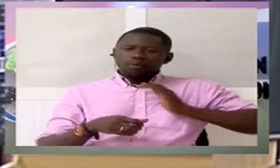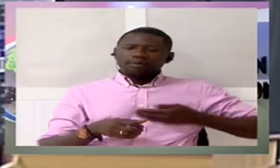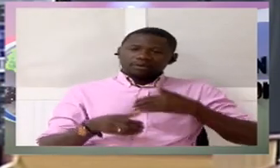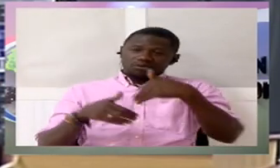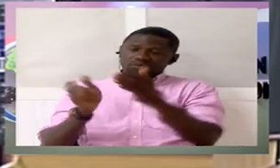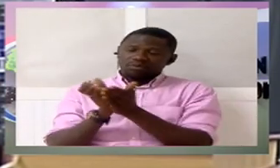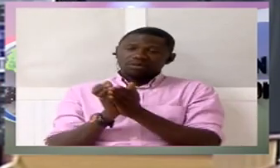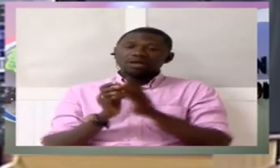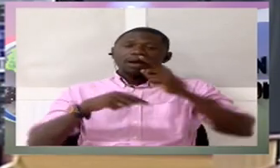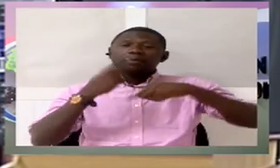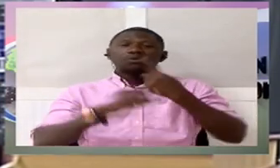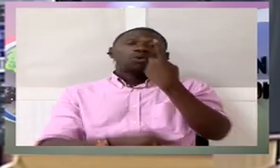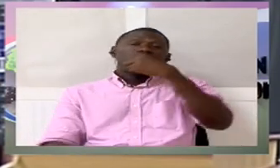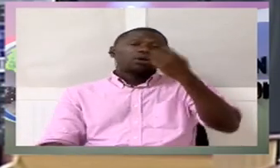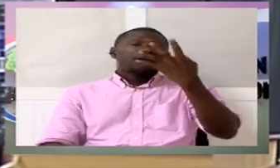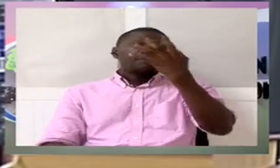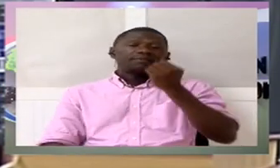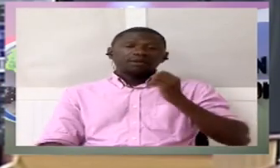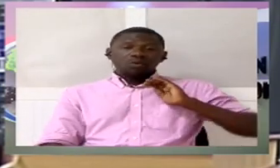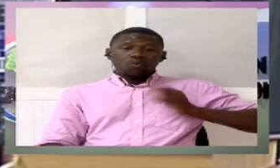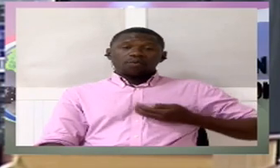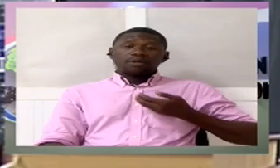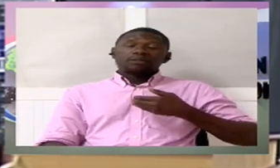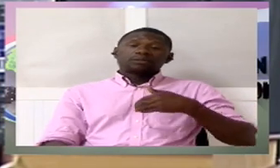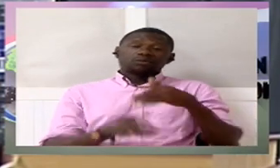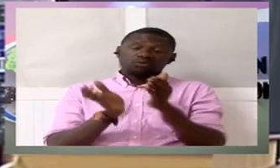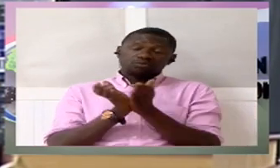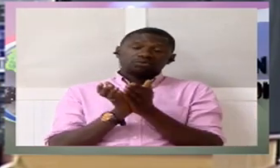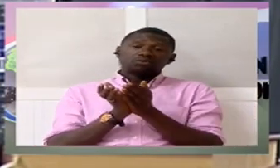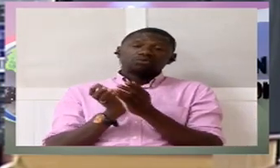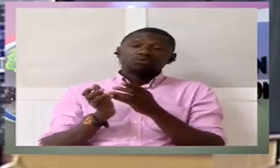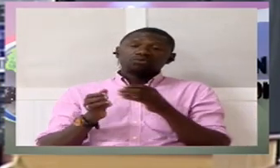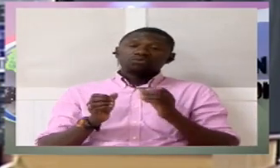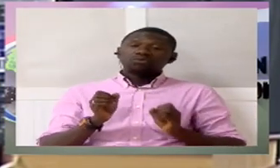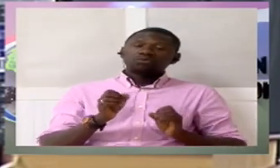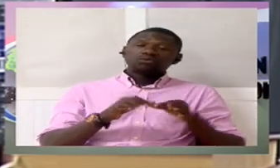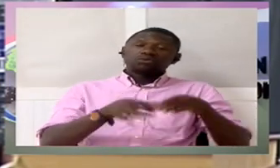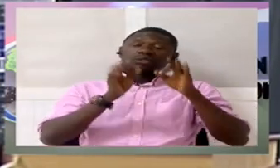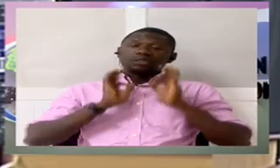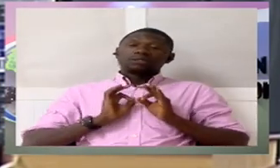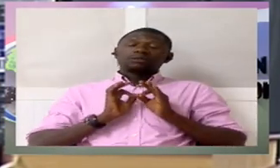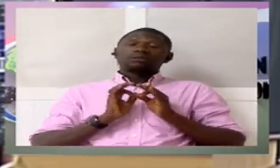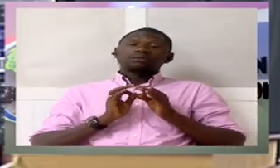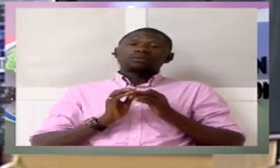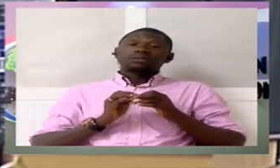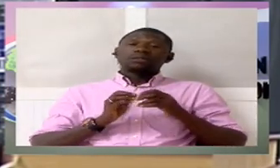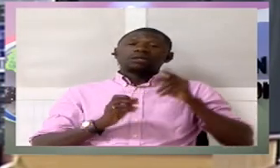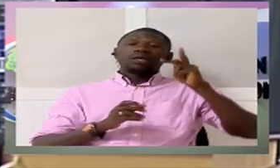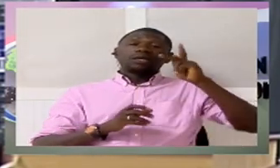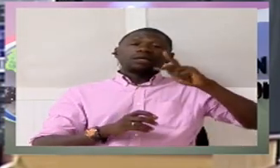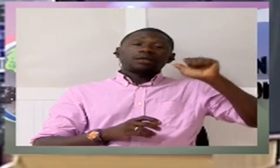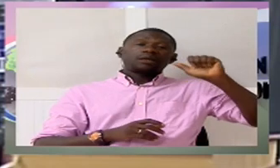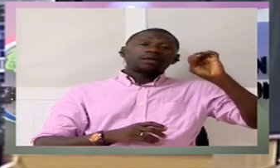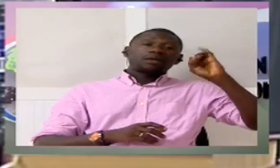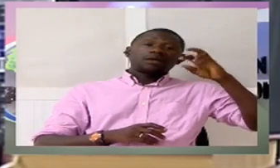150 women. Up to 150 women. Okay, samba Jerma Hall. Take them to the Jerma Hall. Jerma Hall.